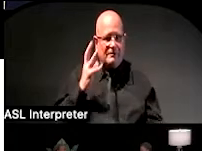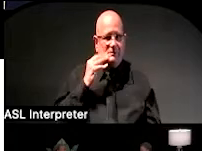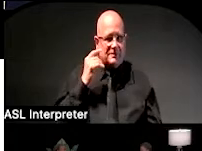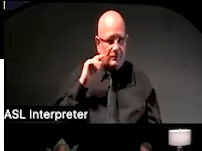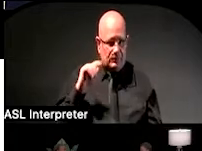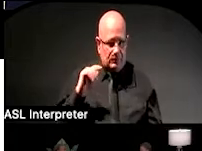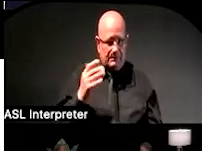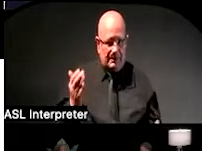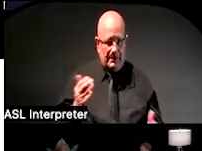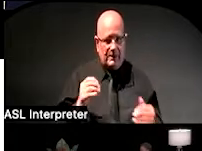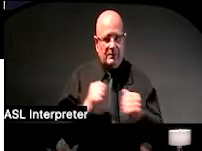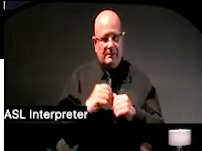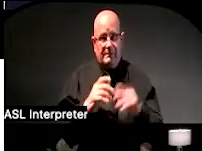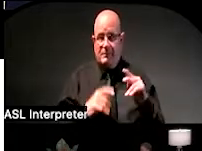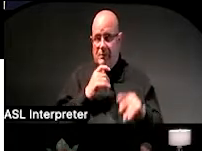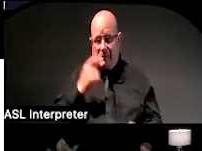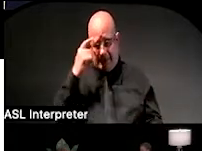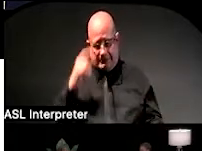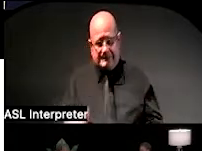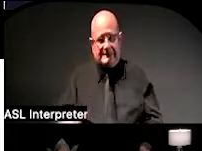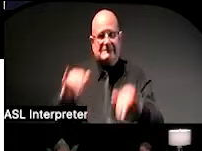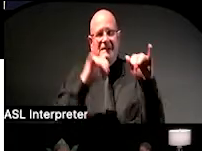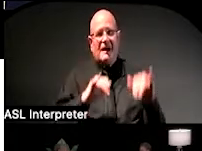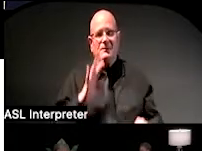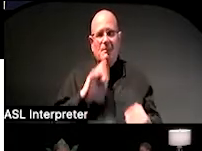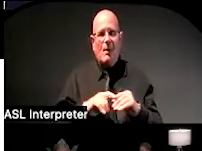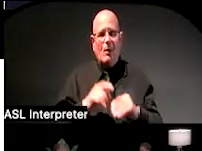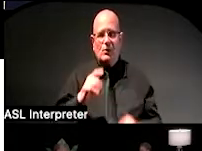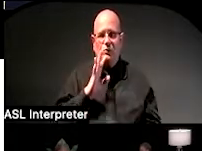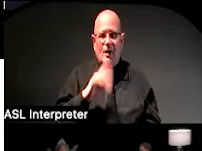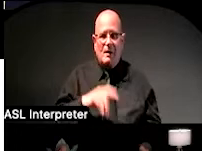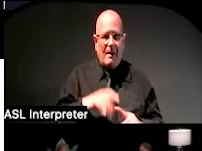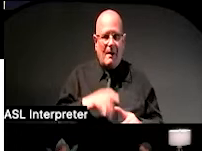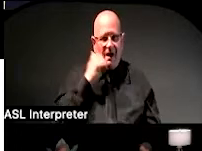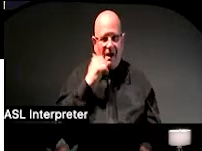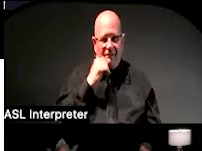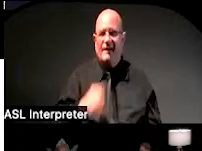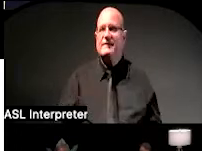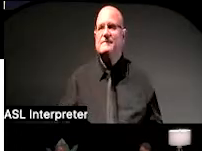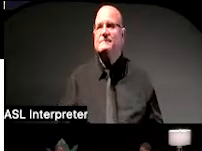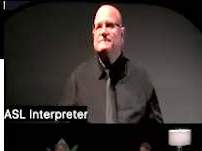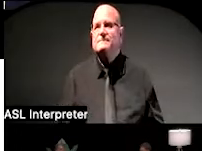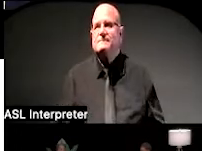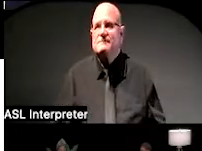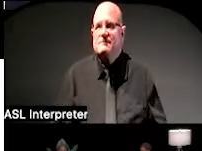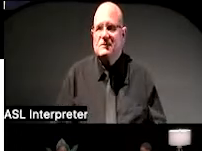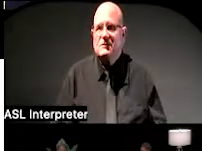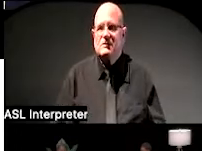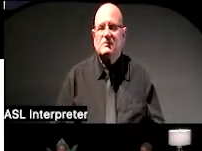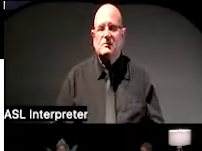to be around like-minded people talking about things that you talk about all the time. Yes. So